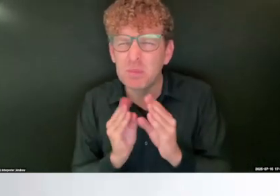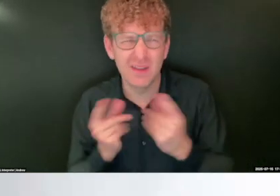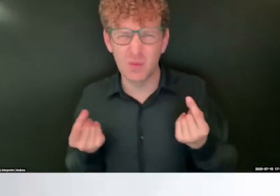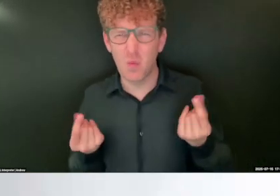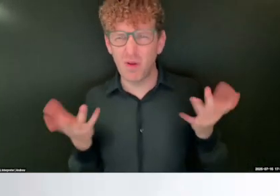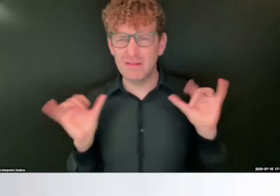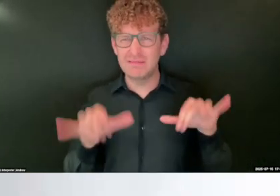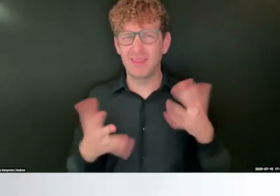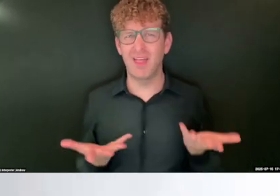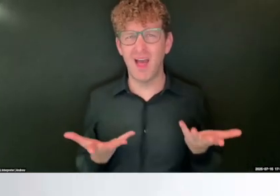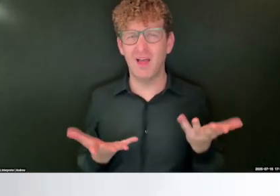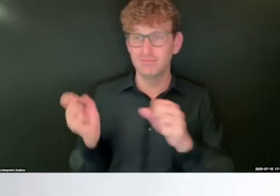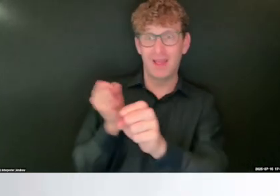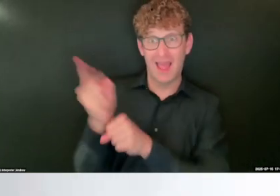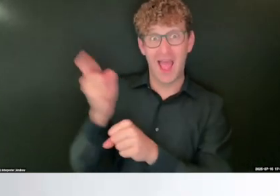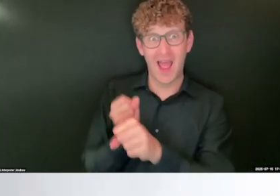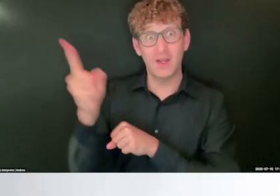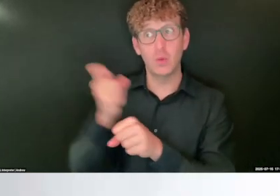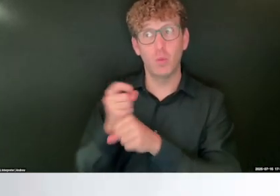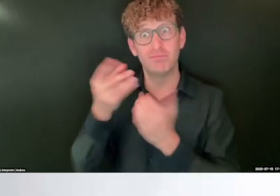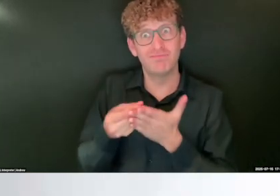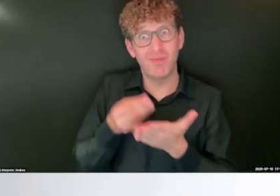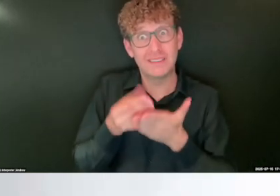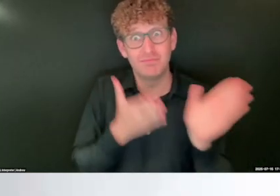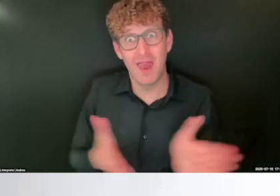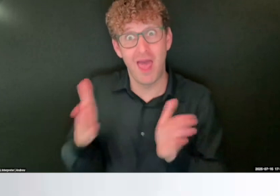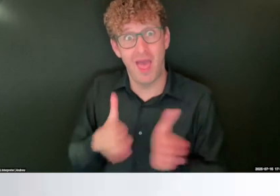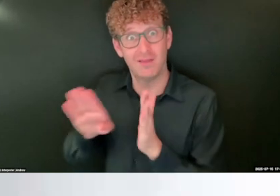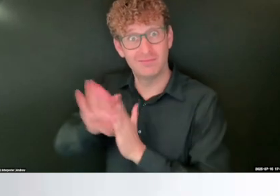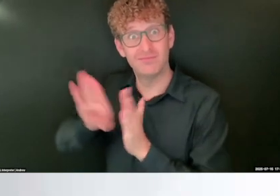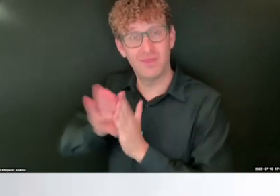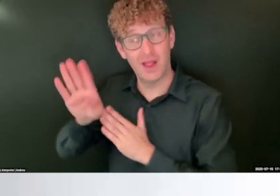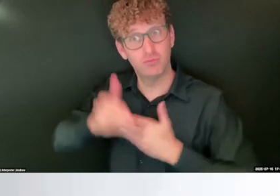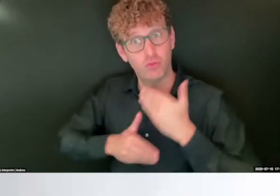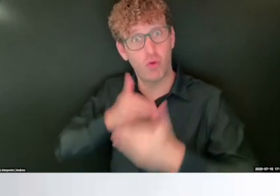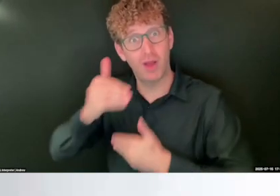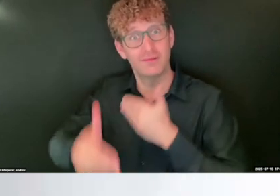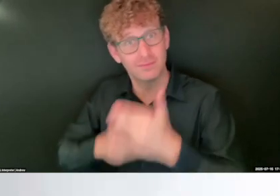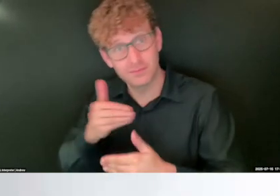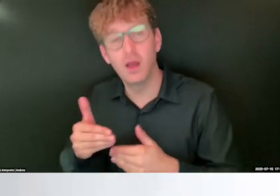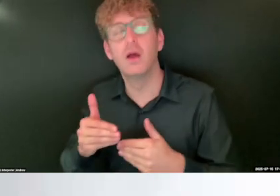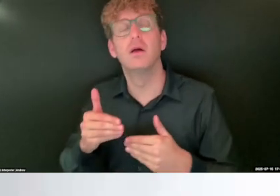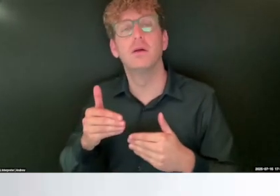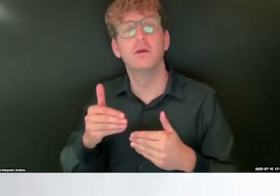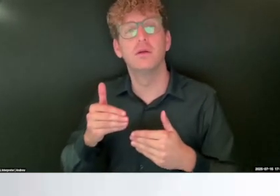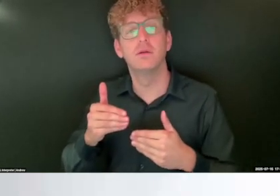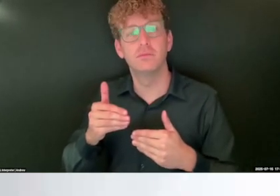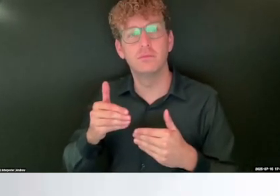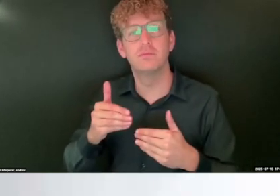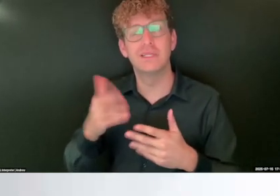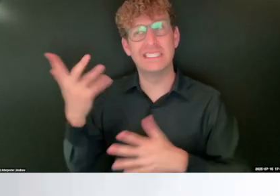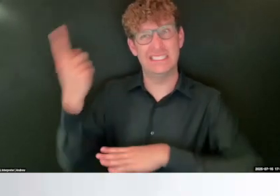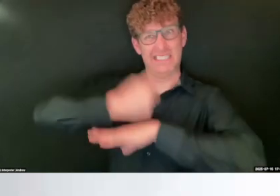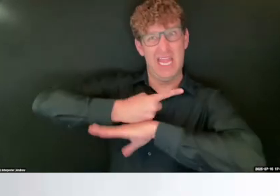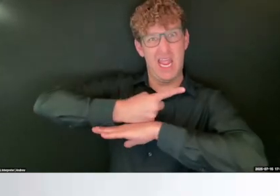annual funding plan development process involves daytime public workshops and work group meetings